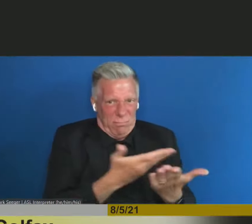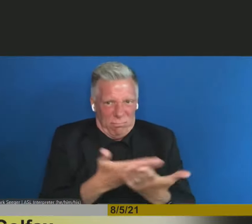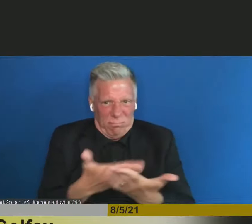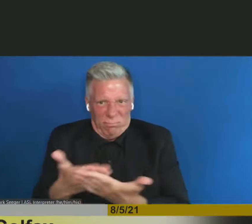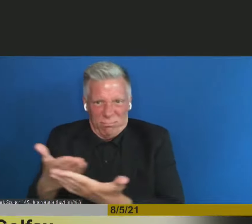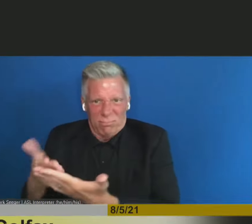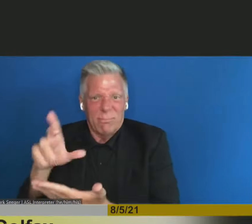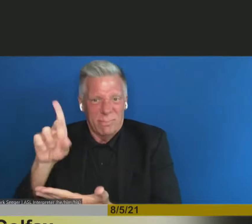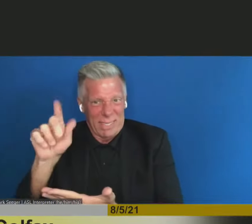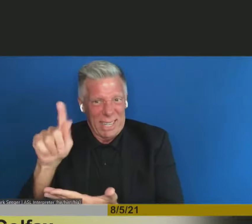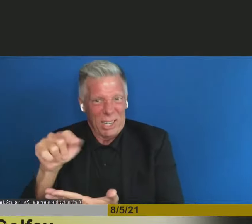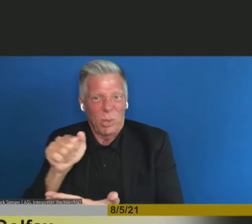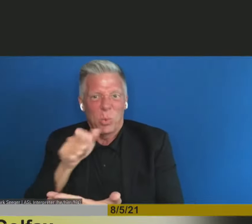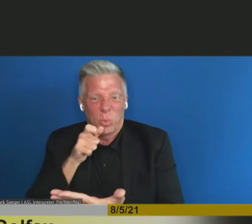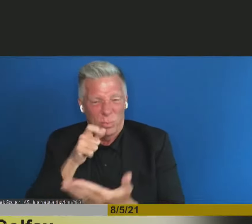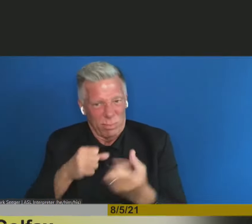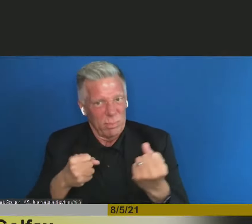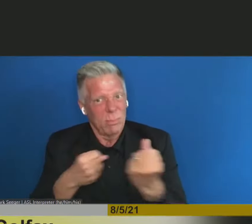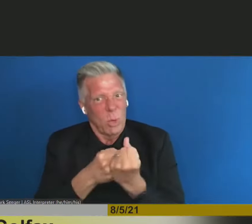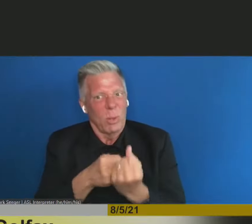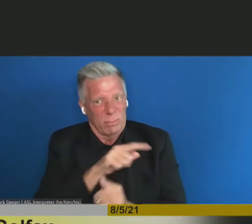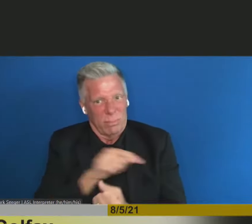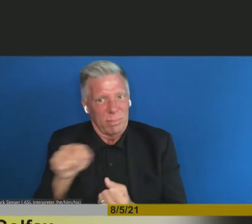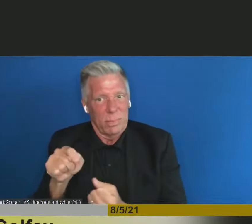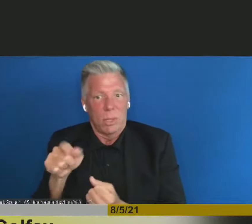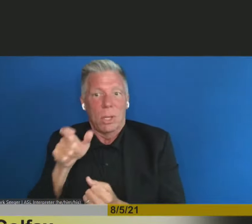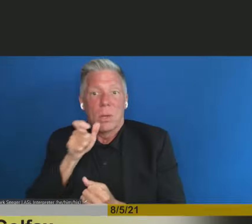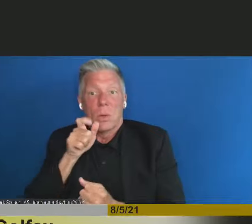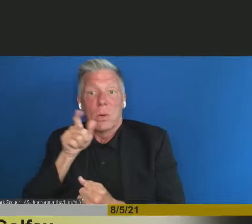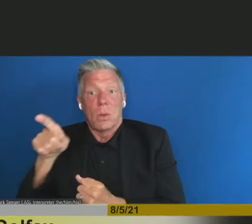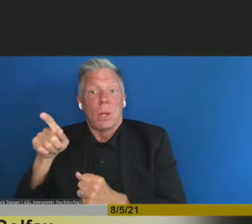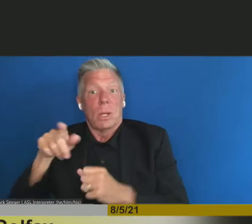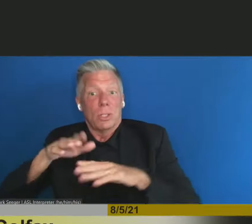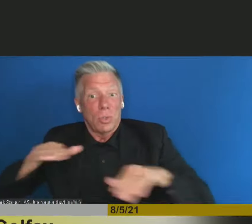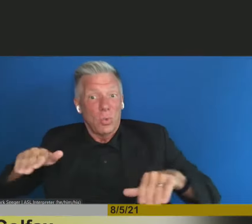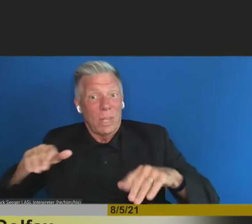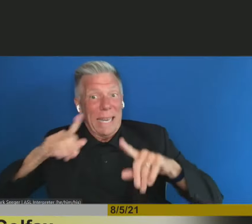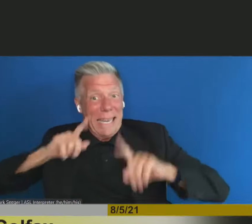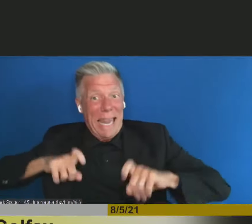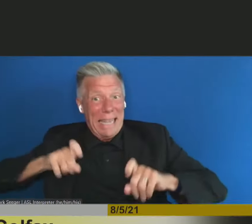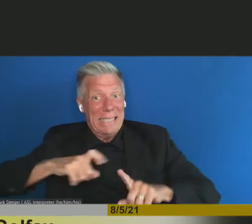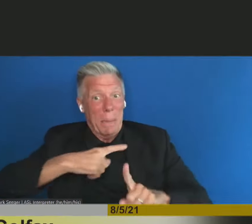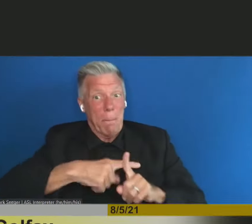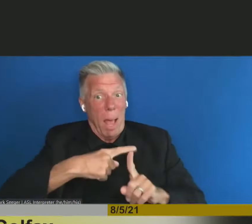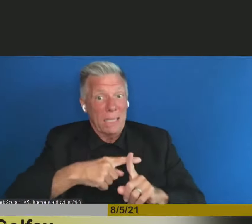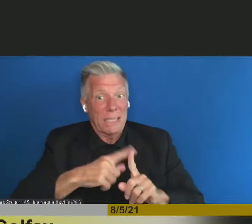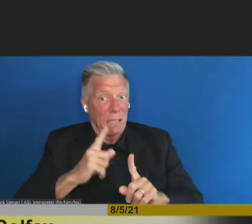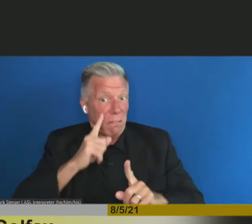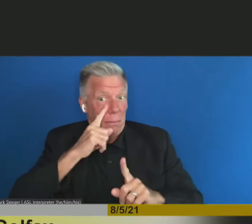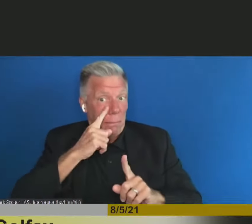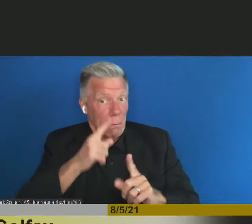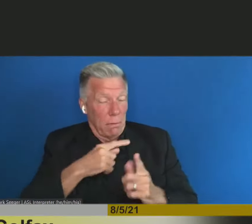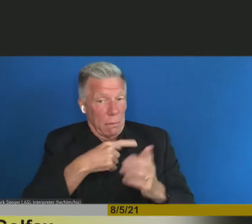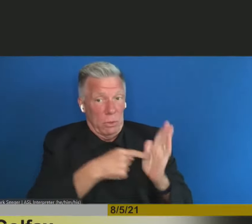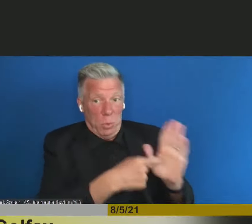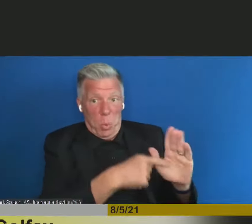children who were found to test positive for COVID-19 in the schools, all those cases were tracked back to the